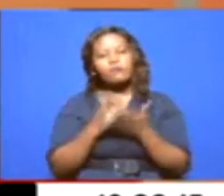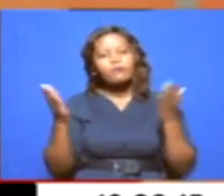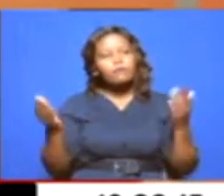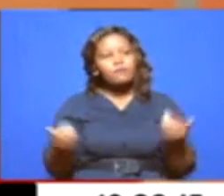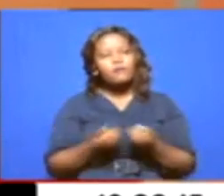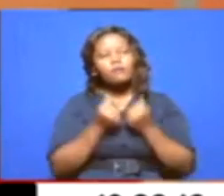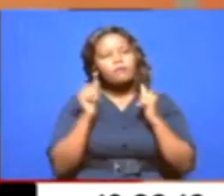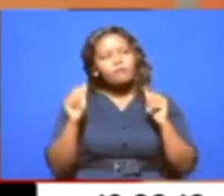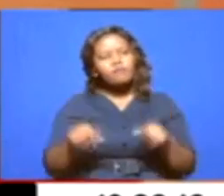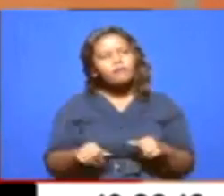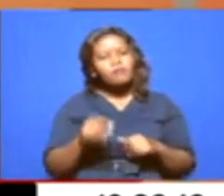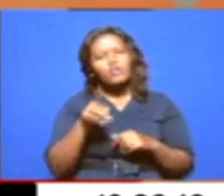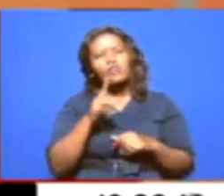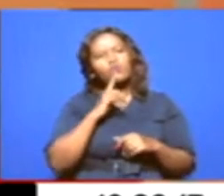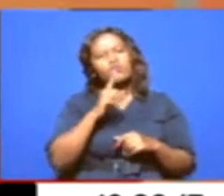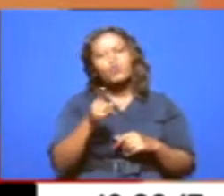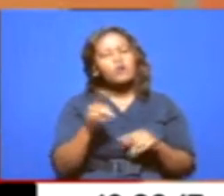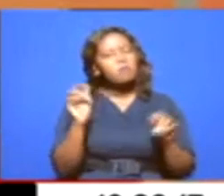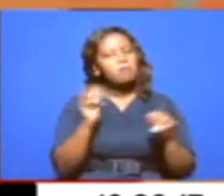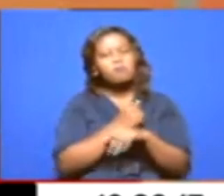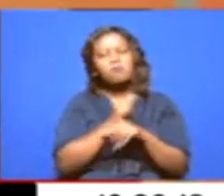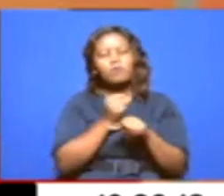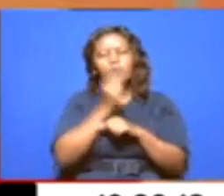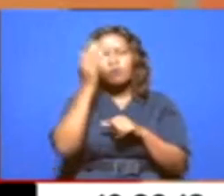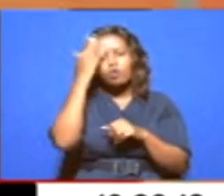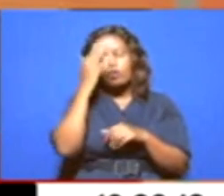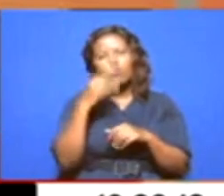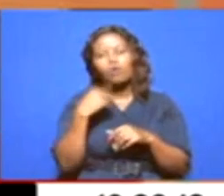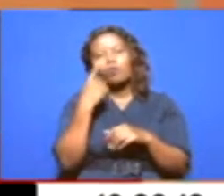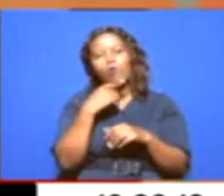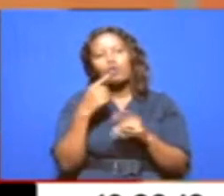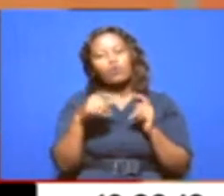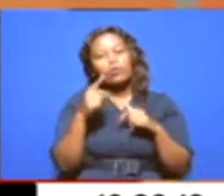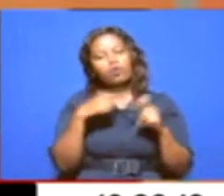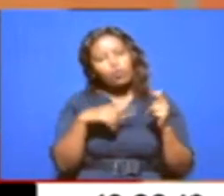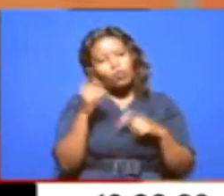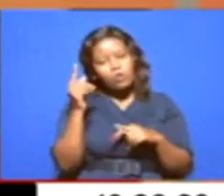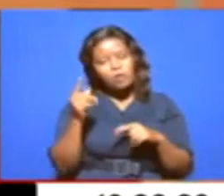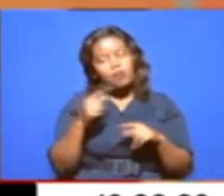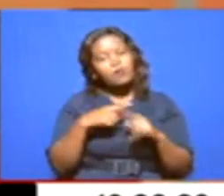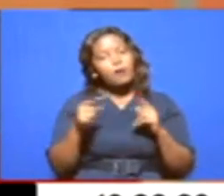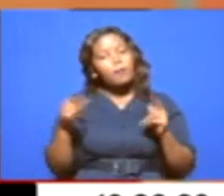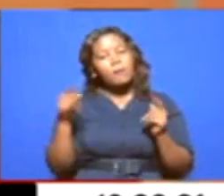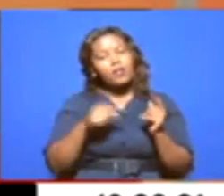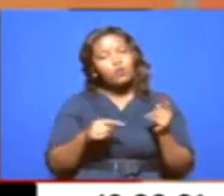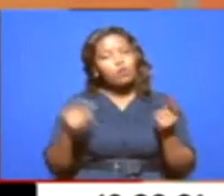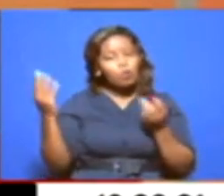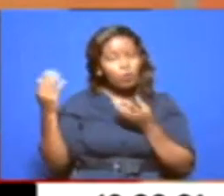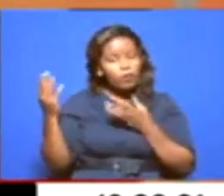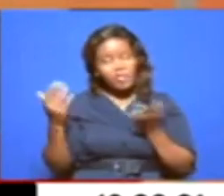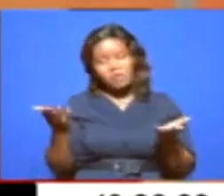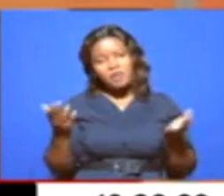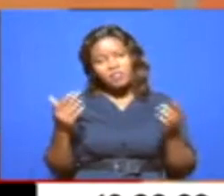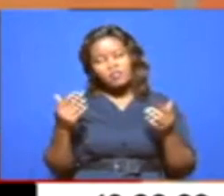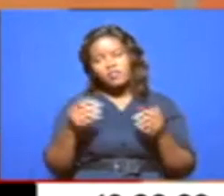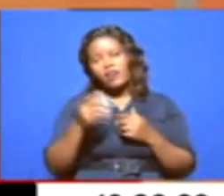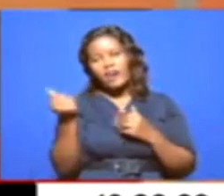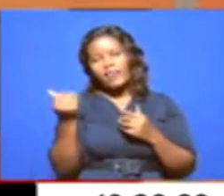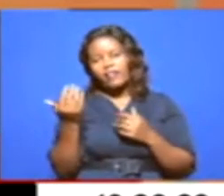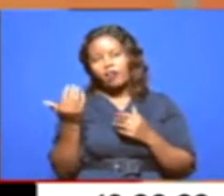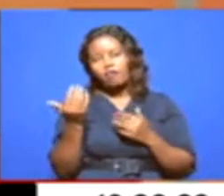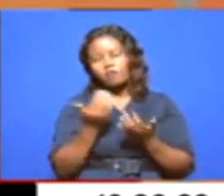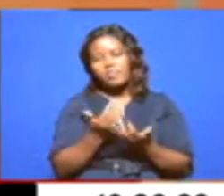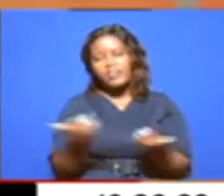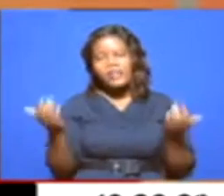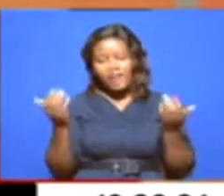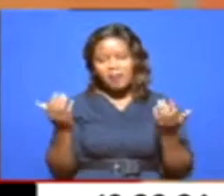sure that so-and-so is going to win. But we expect also the young ones who are hungry to win the game,